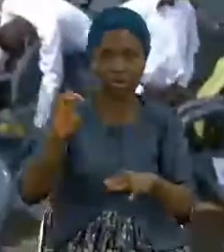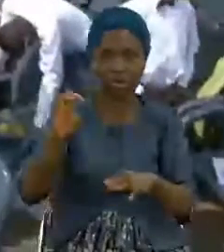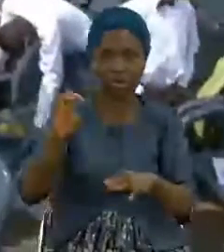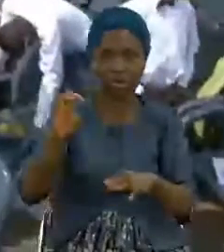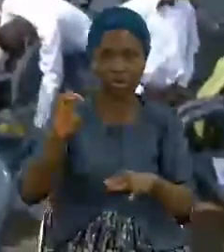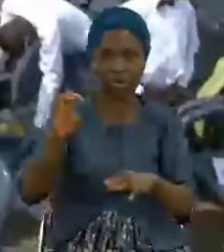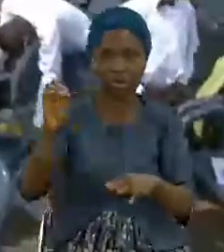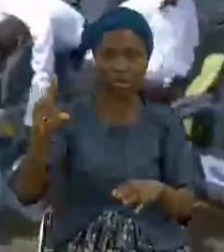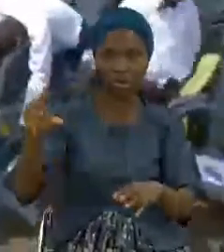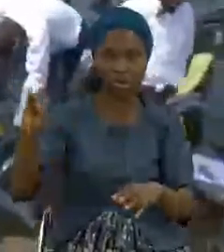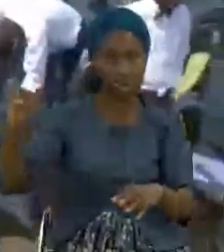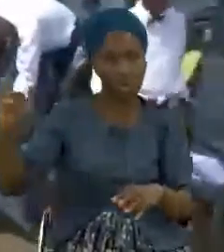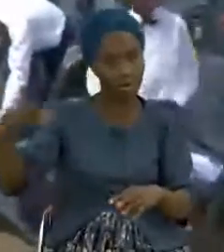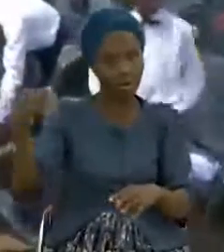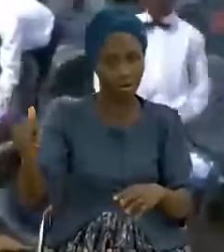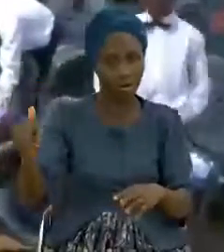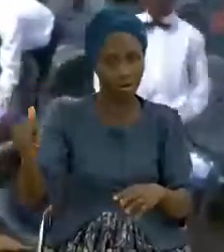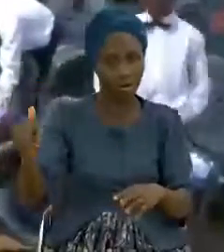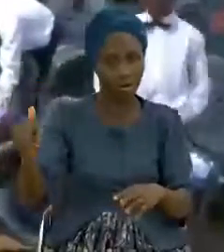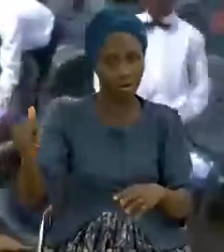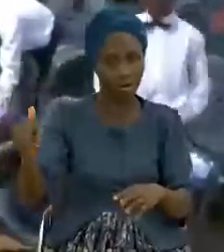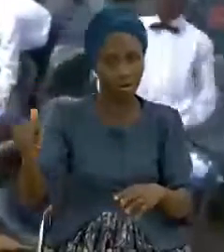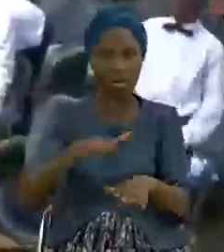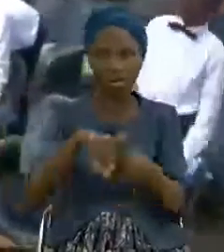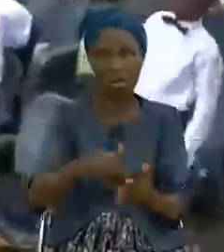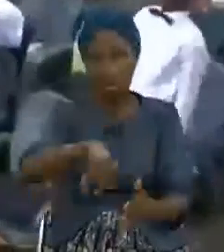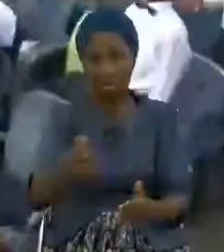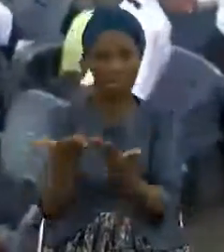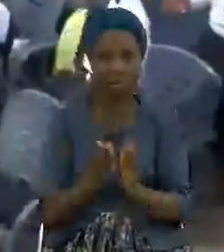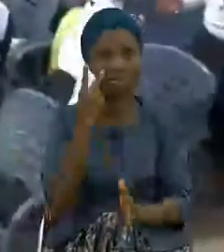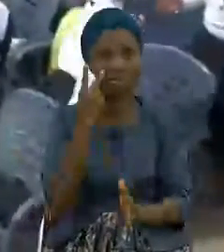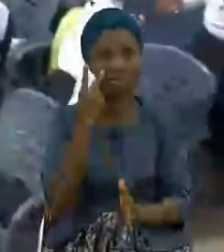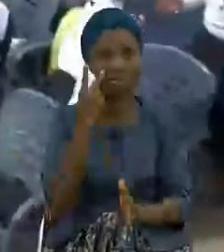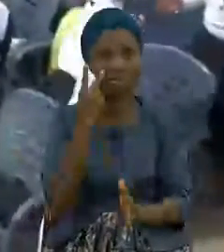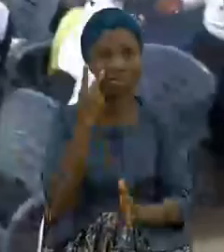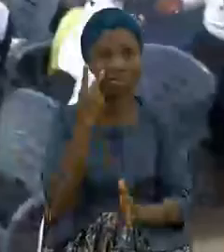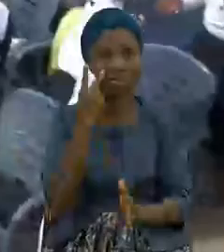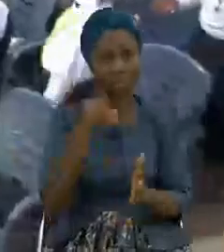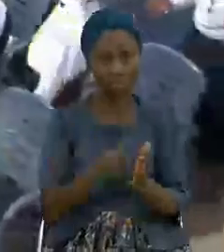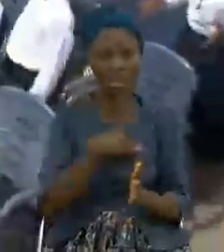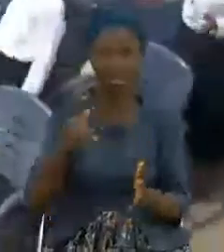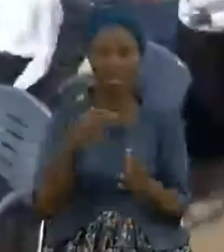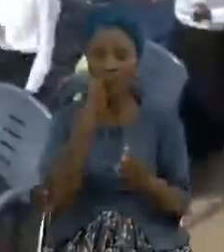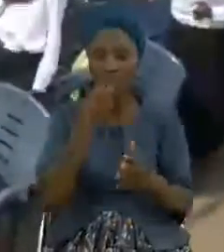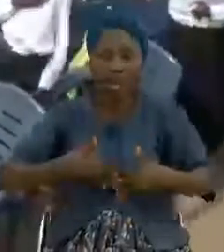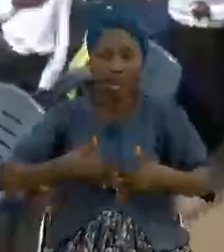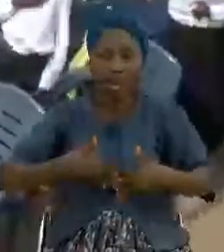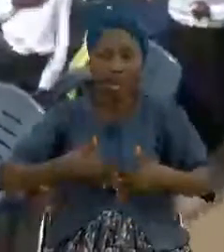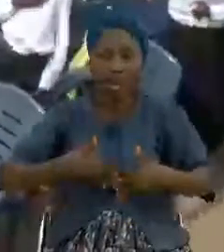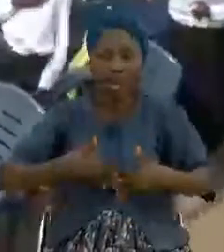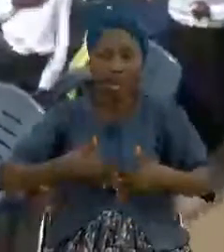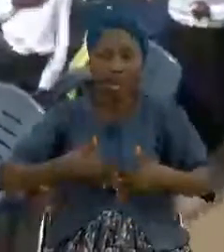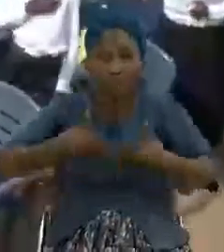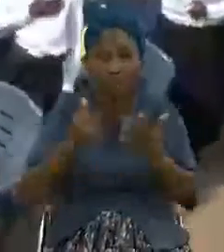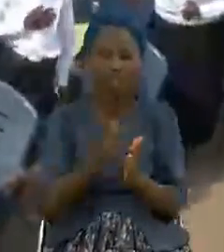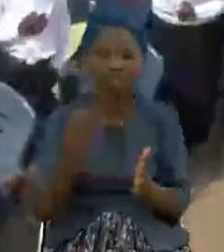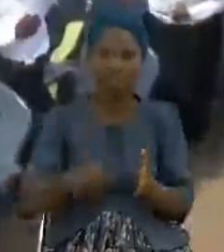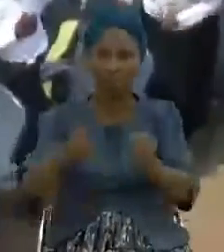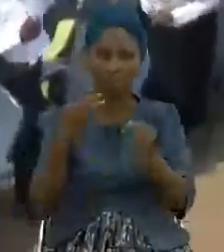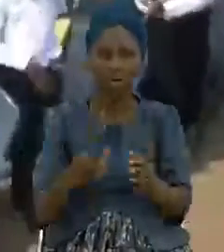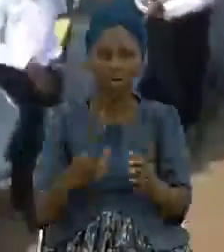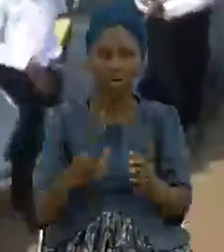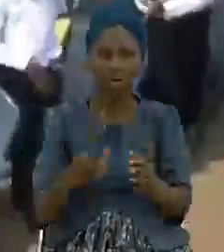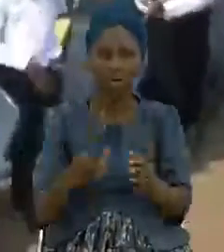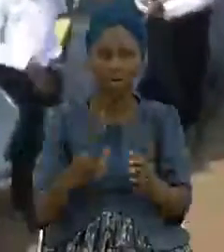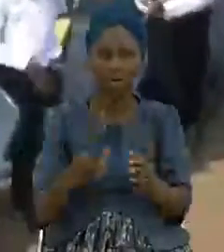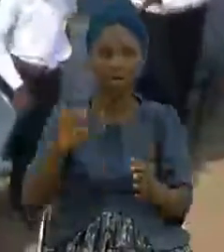said, the power of Elijah has come on Elisha.